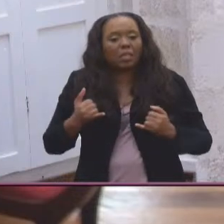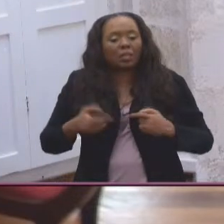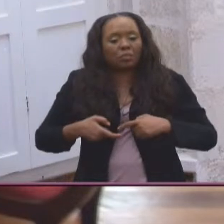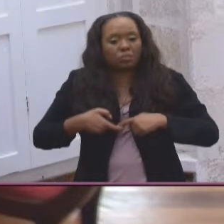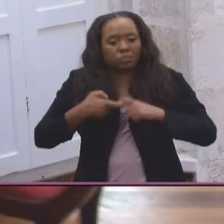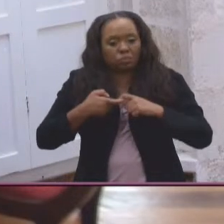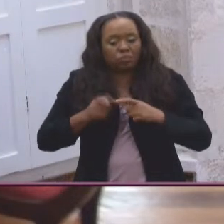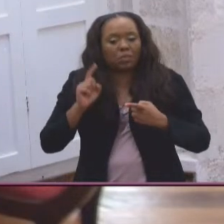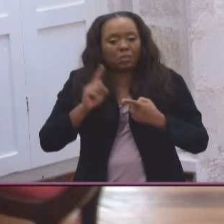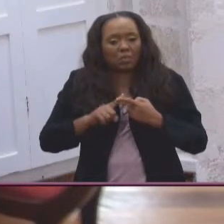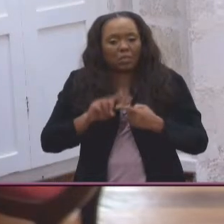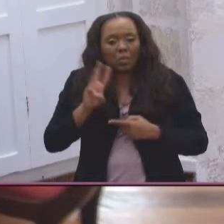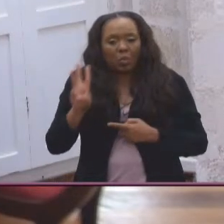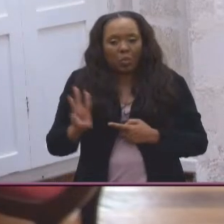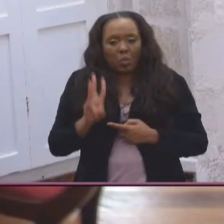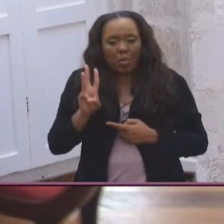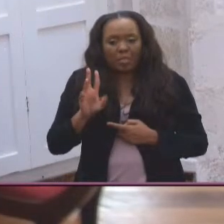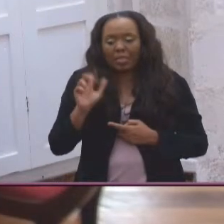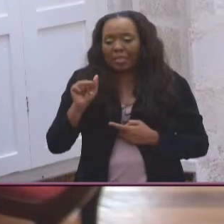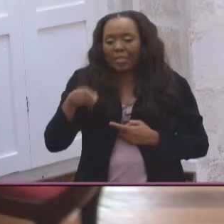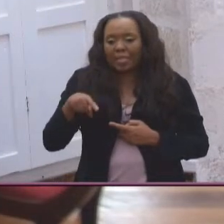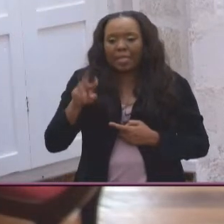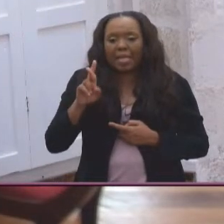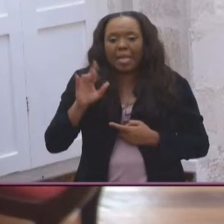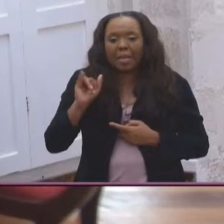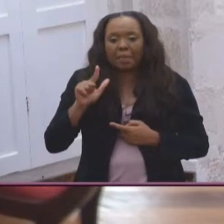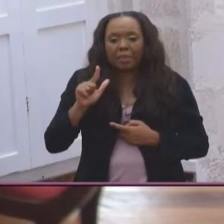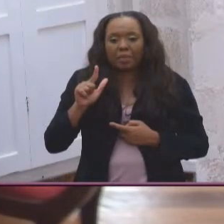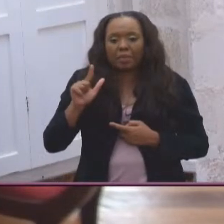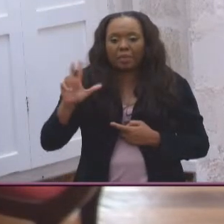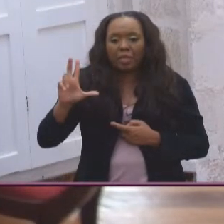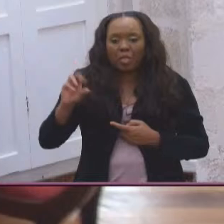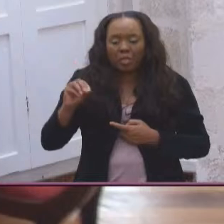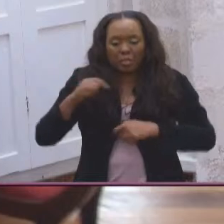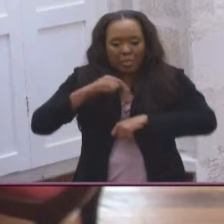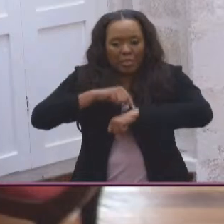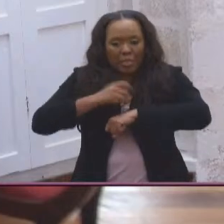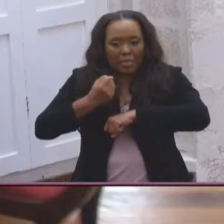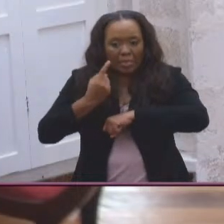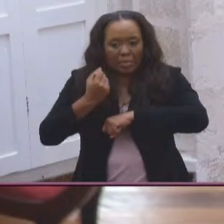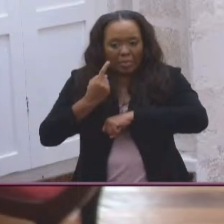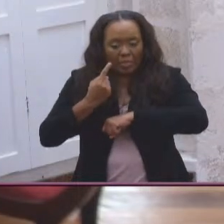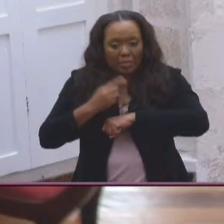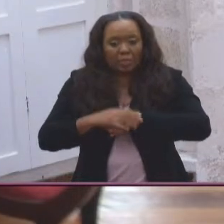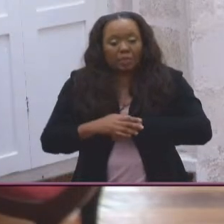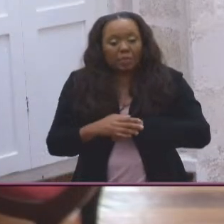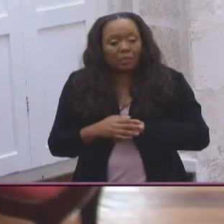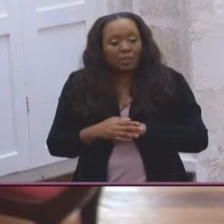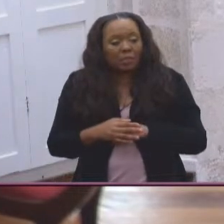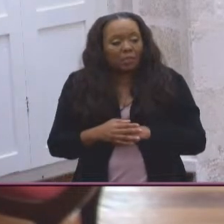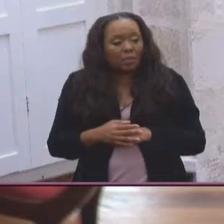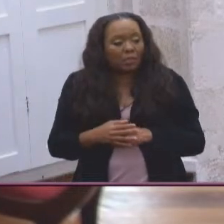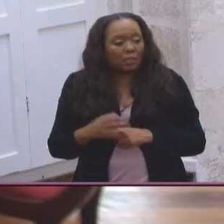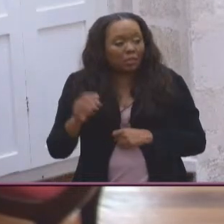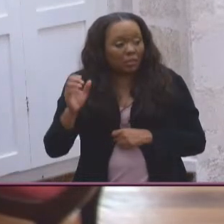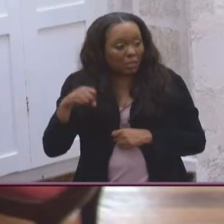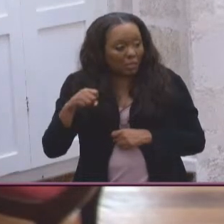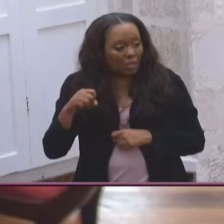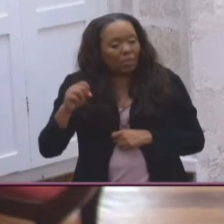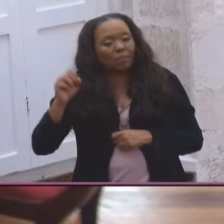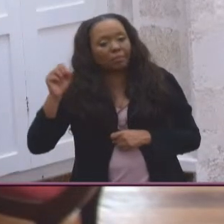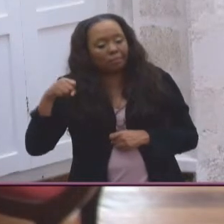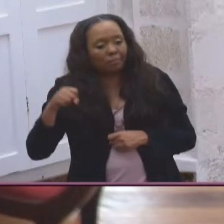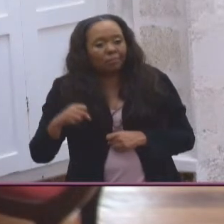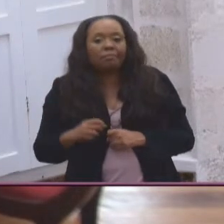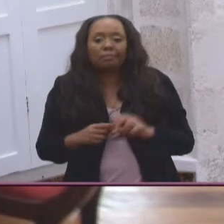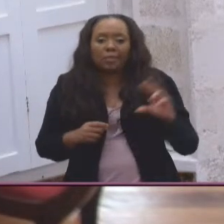until Wednesday, April the 30th at 11 a.m. Will those honorable senators in favor please say aye? Aye.